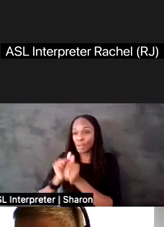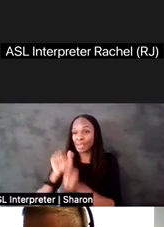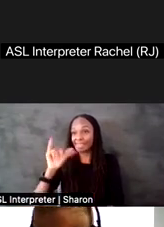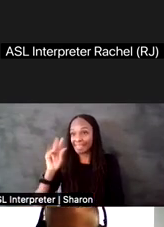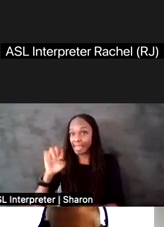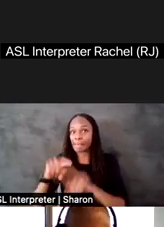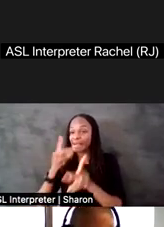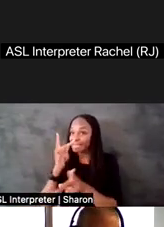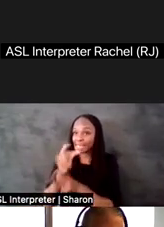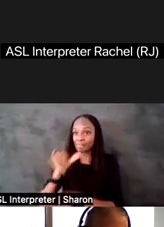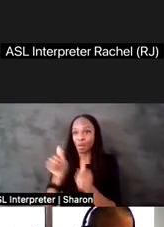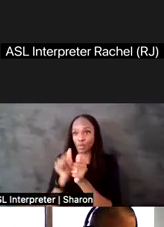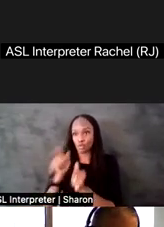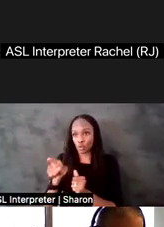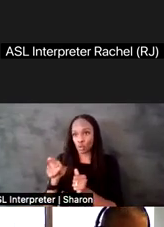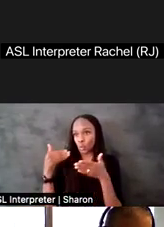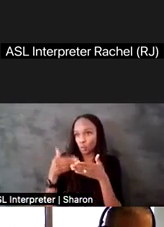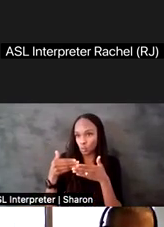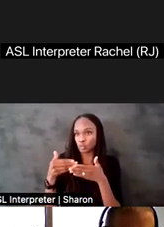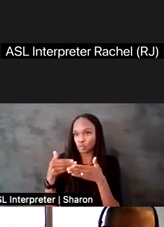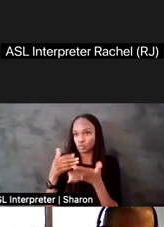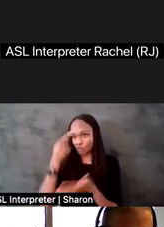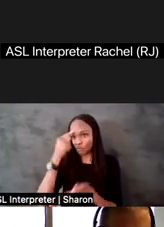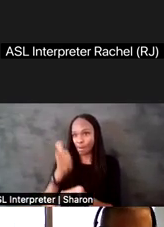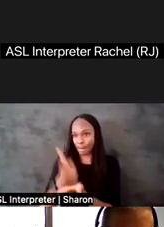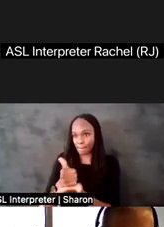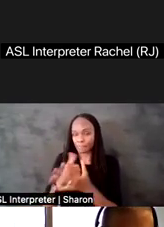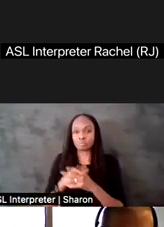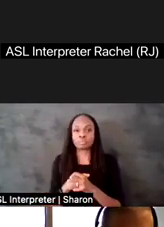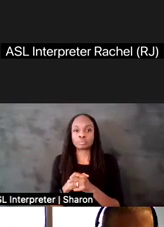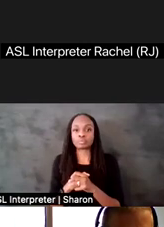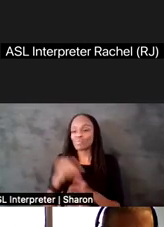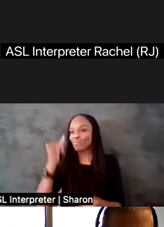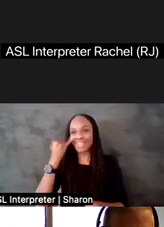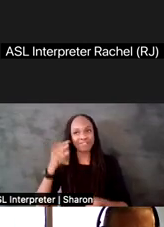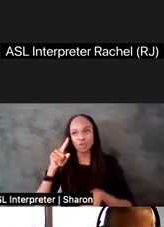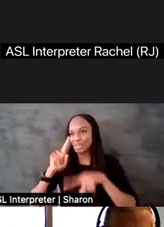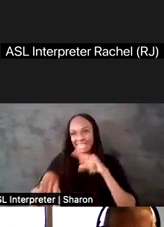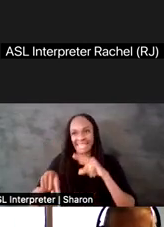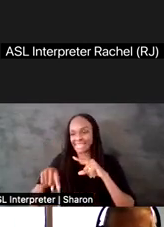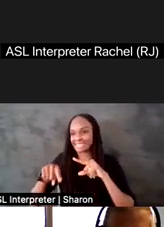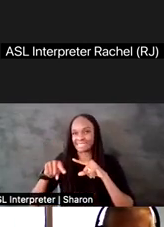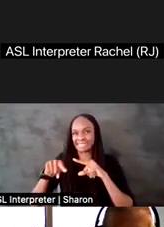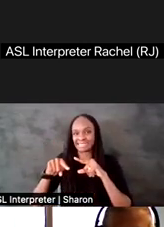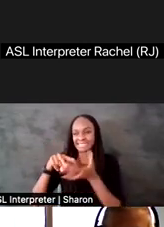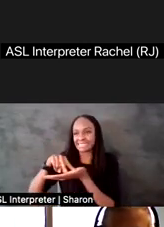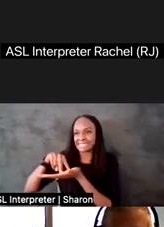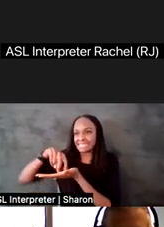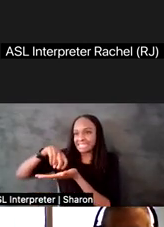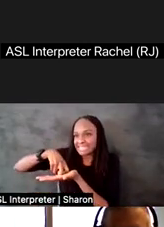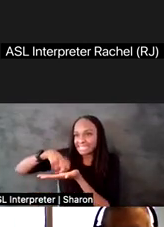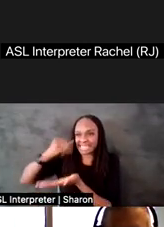so that you have it nearby to assist you. Again, if you can't get down onto your knees or